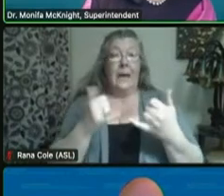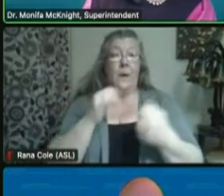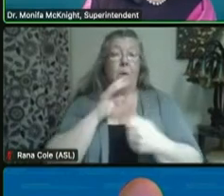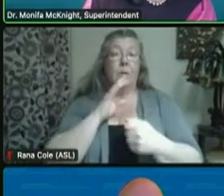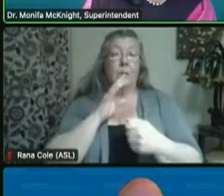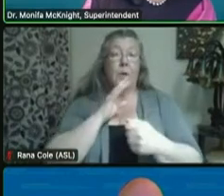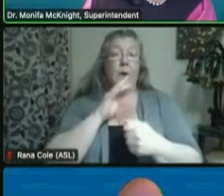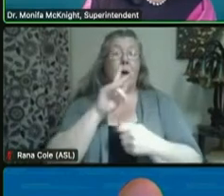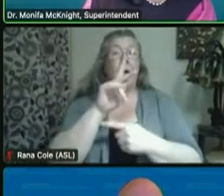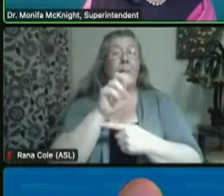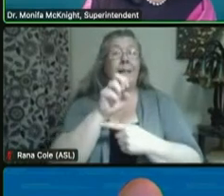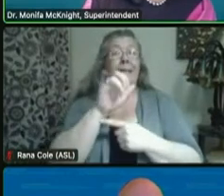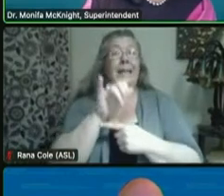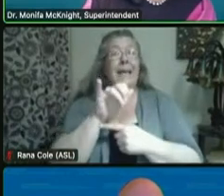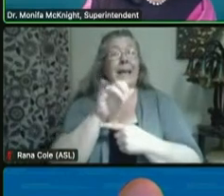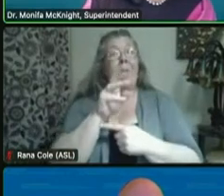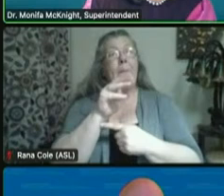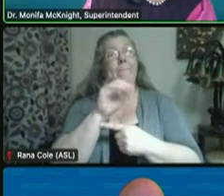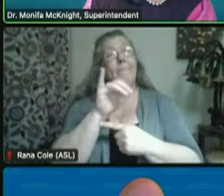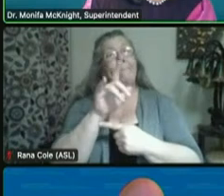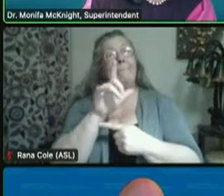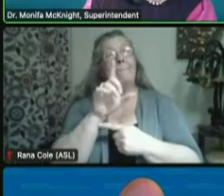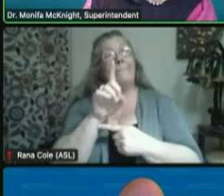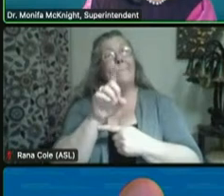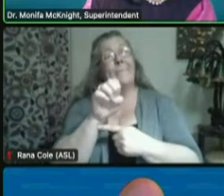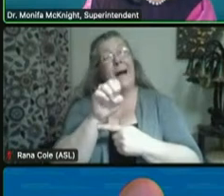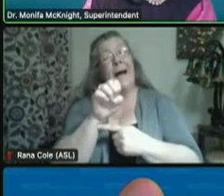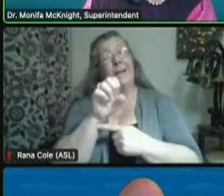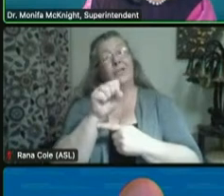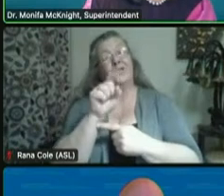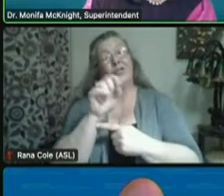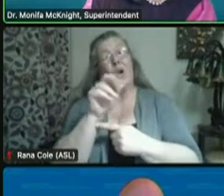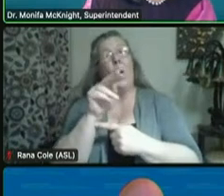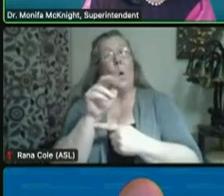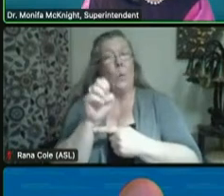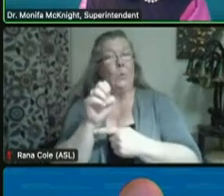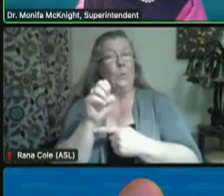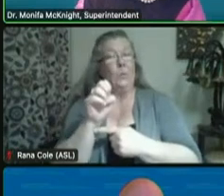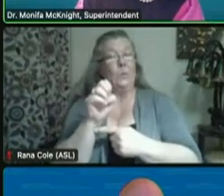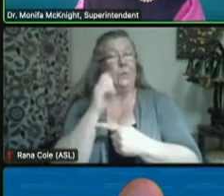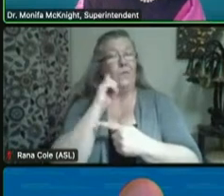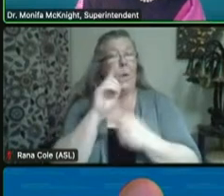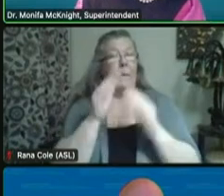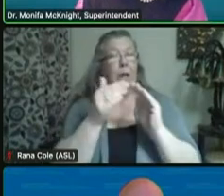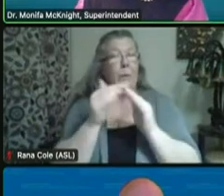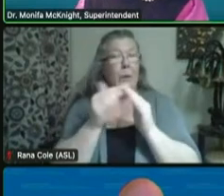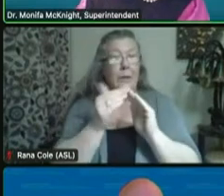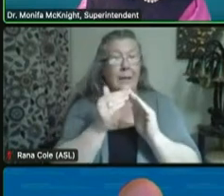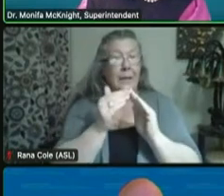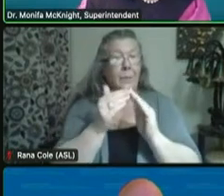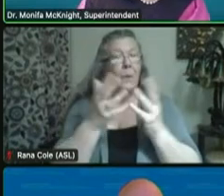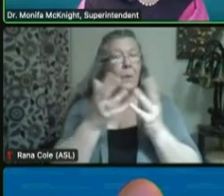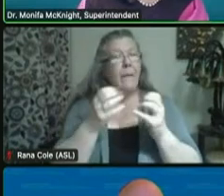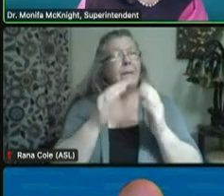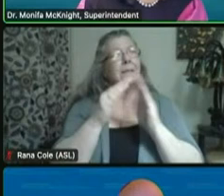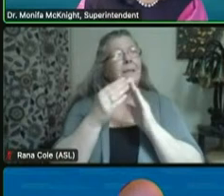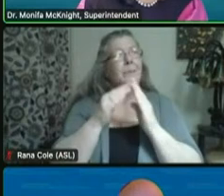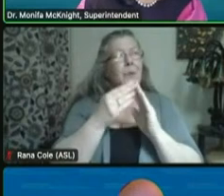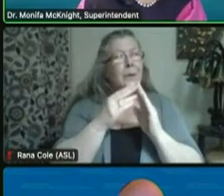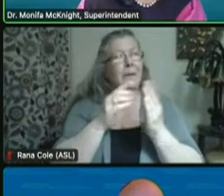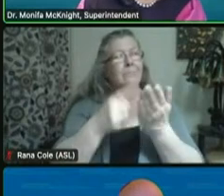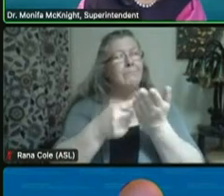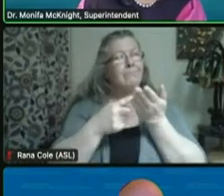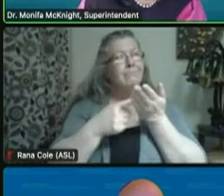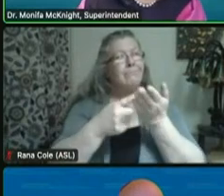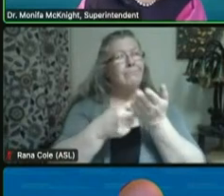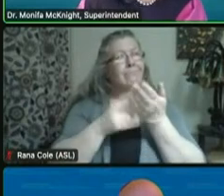milestones for community input, because as I said earlier, a big part of why we wanted to have these community conversations is to really talk about how we can